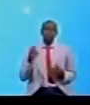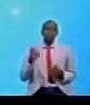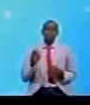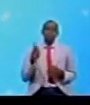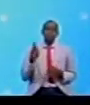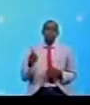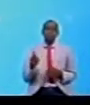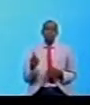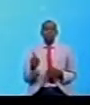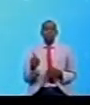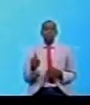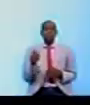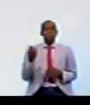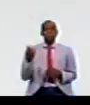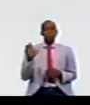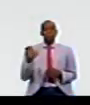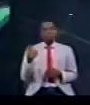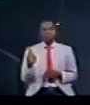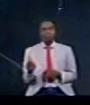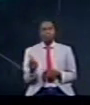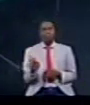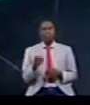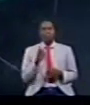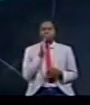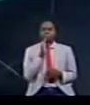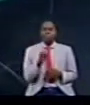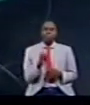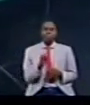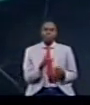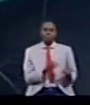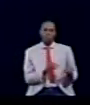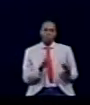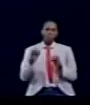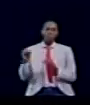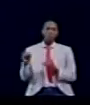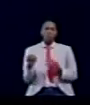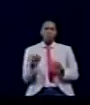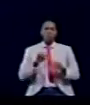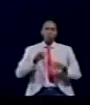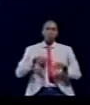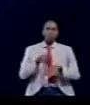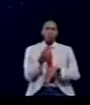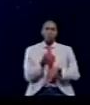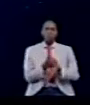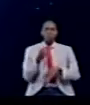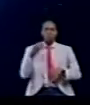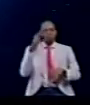Mark chapter 4. I actually put it on the platform for us so that we can.